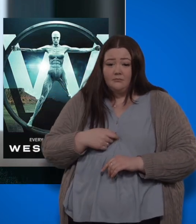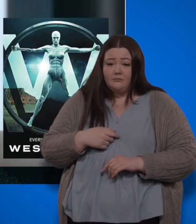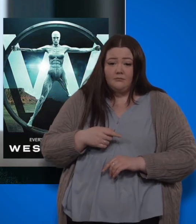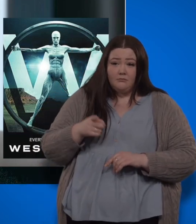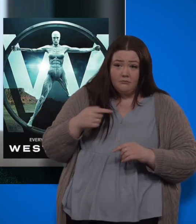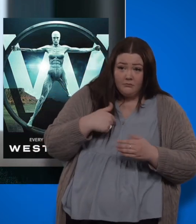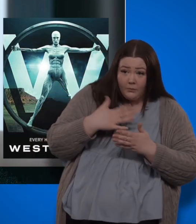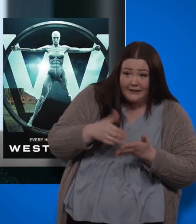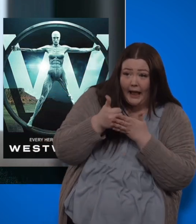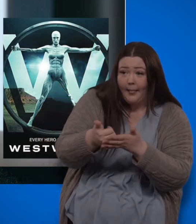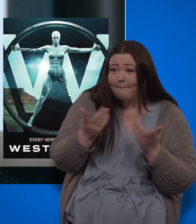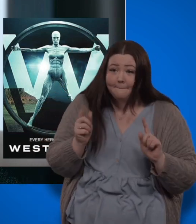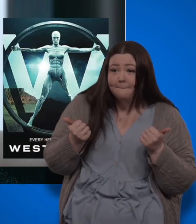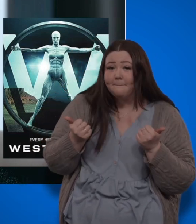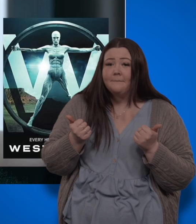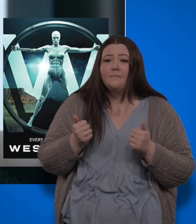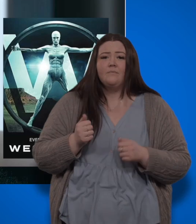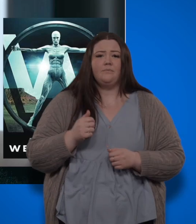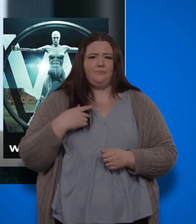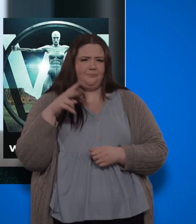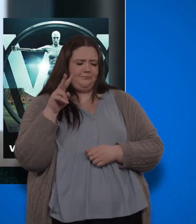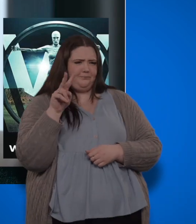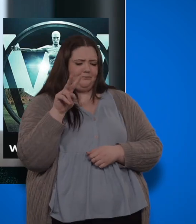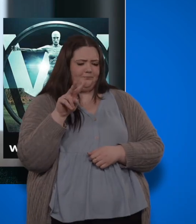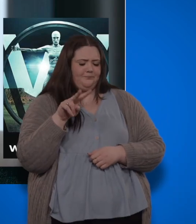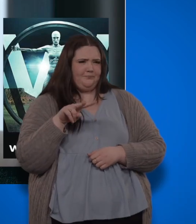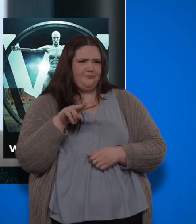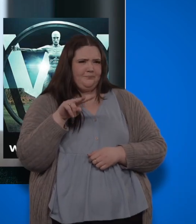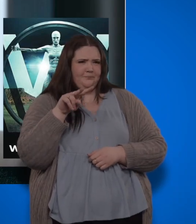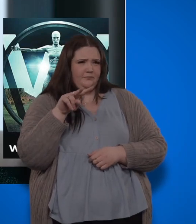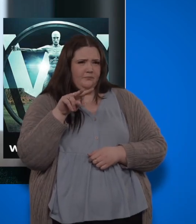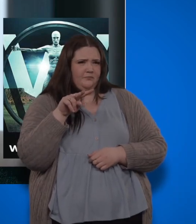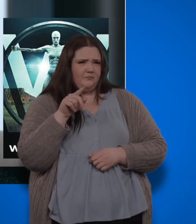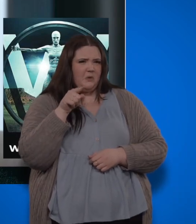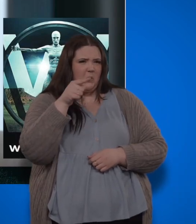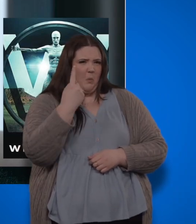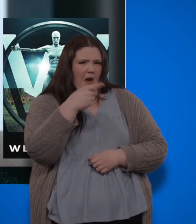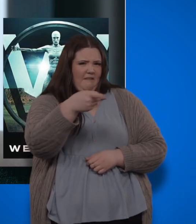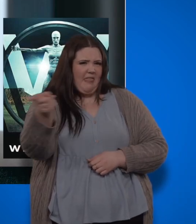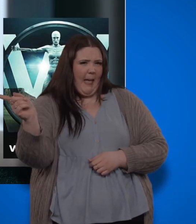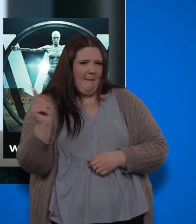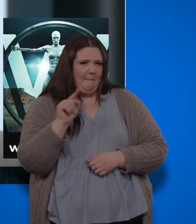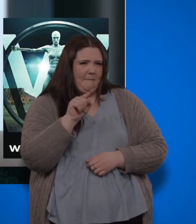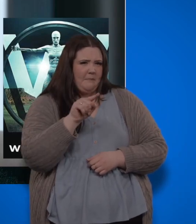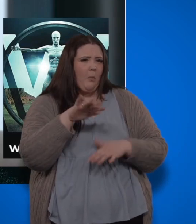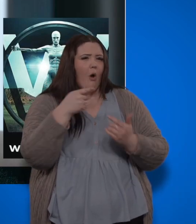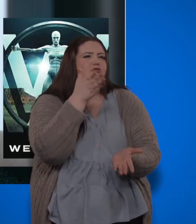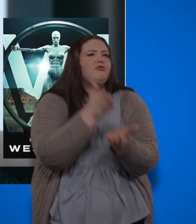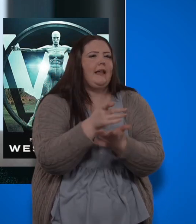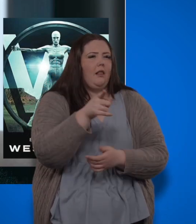says, "Are you one of them or are you real?" And she says, "If you can't